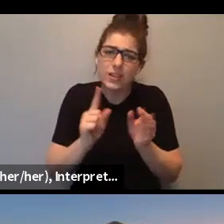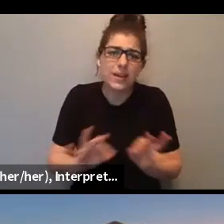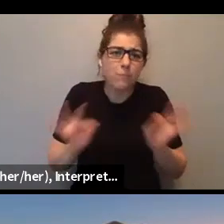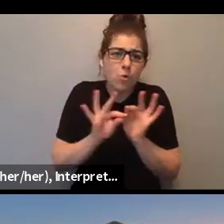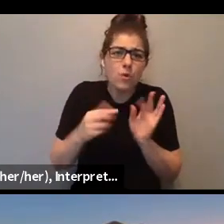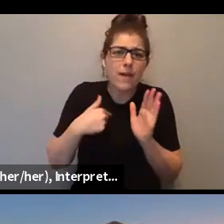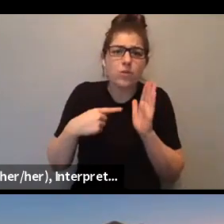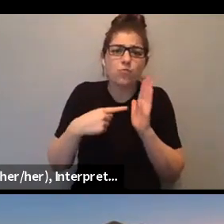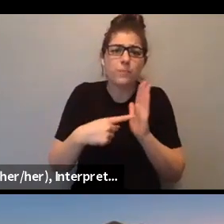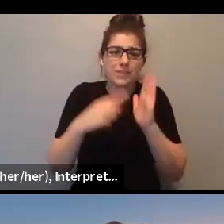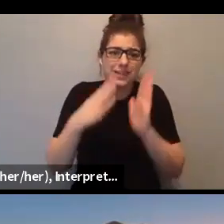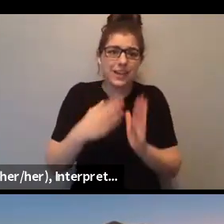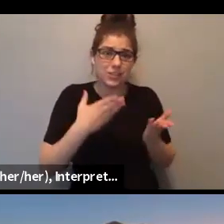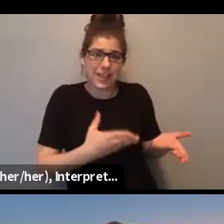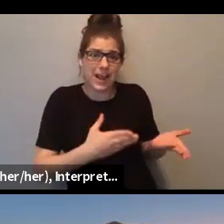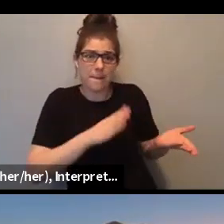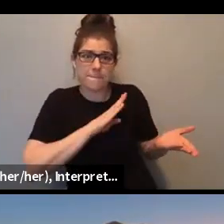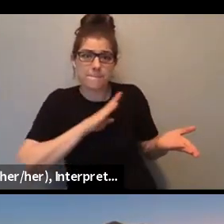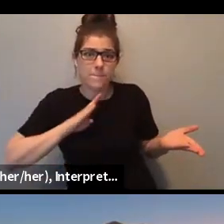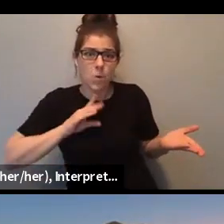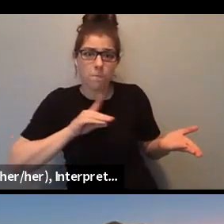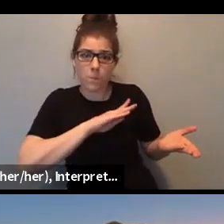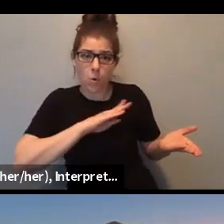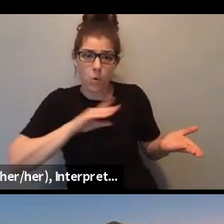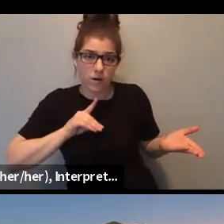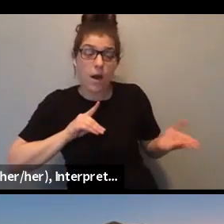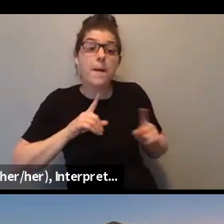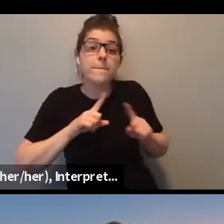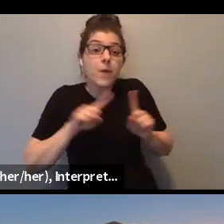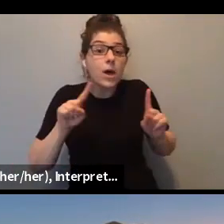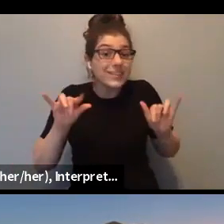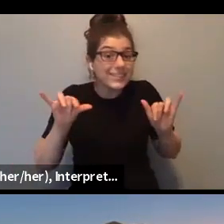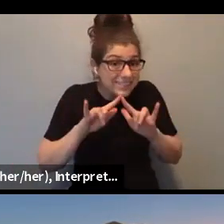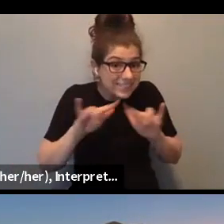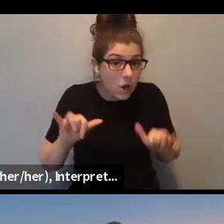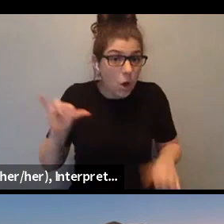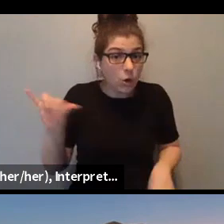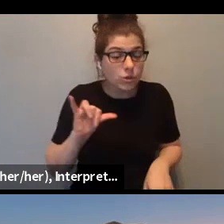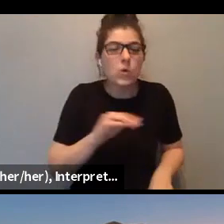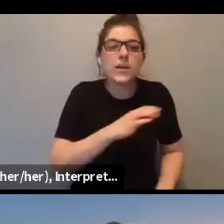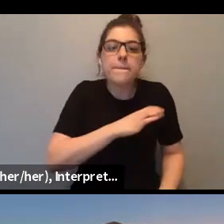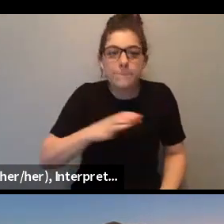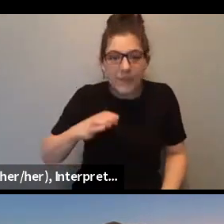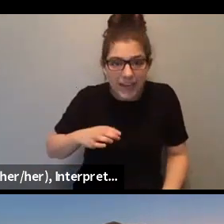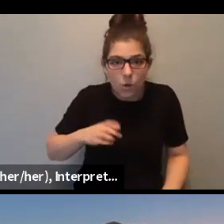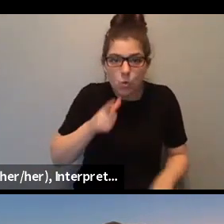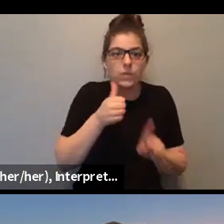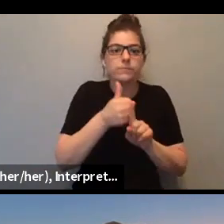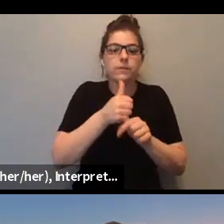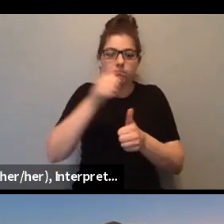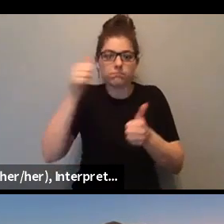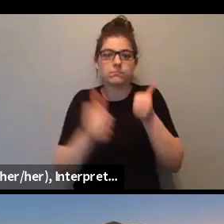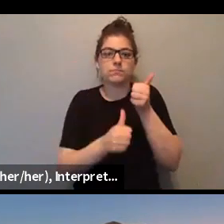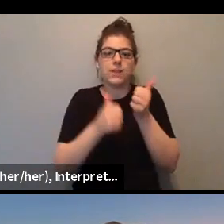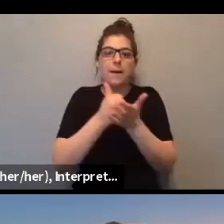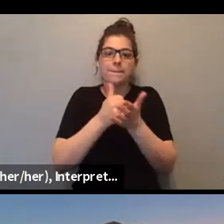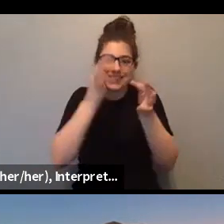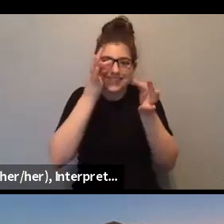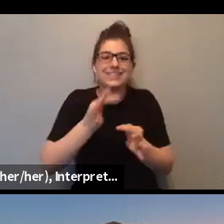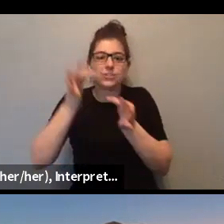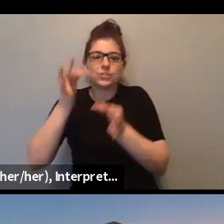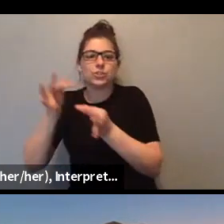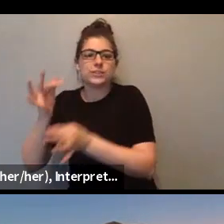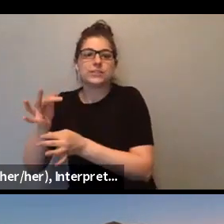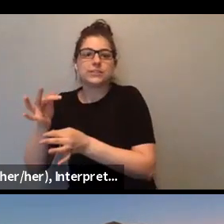but also on our board committees who are helping to make decisions and kind of the strategically plan for the